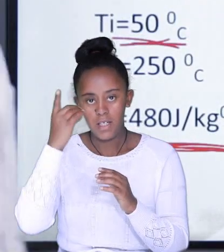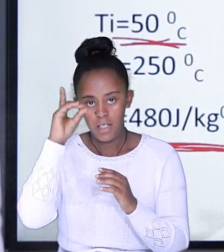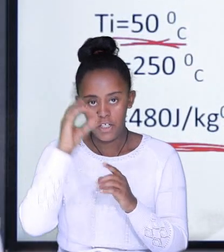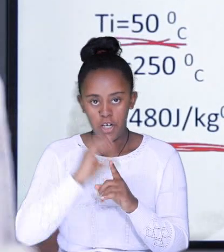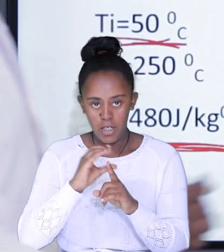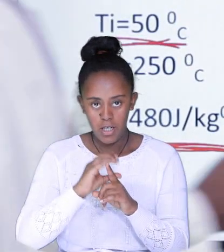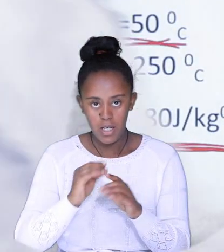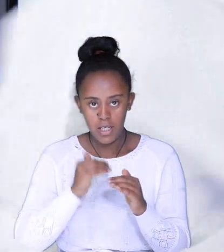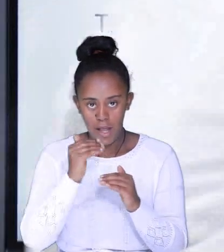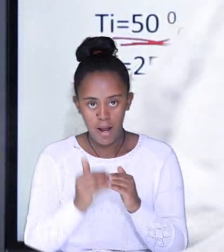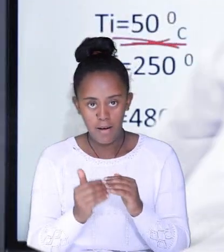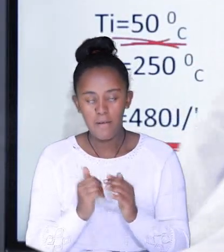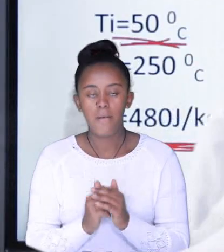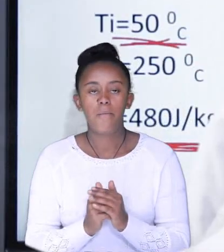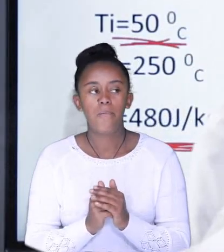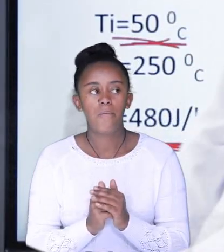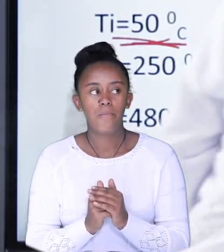Then